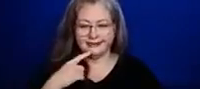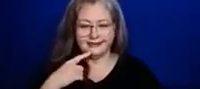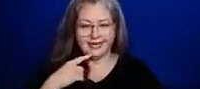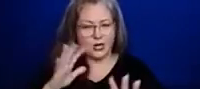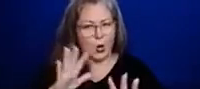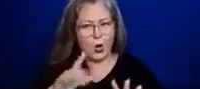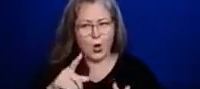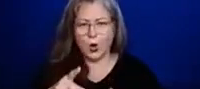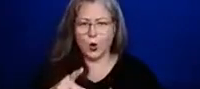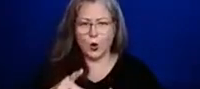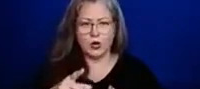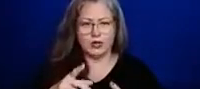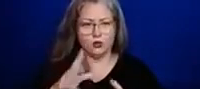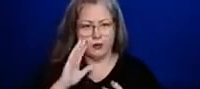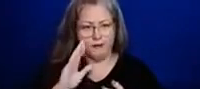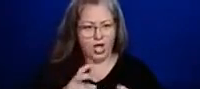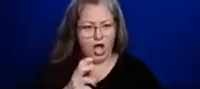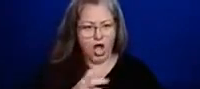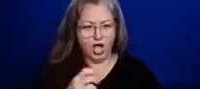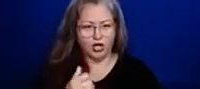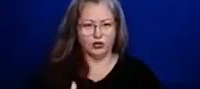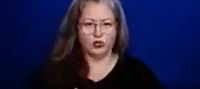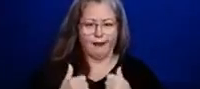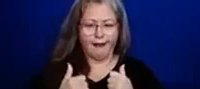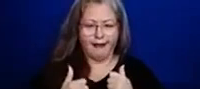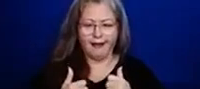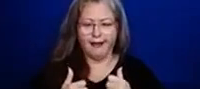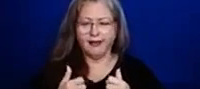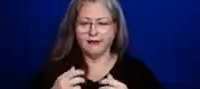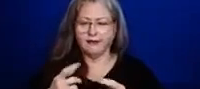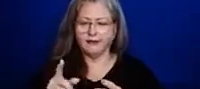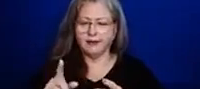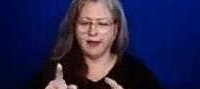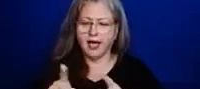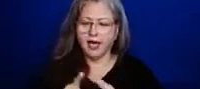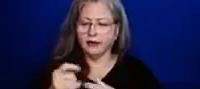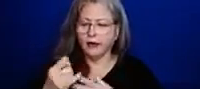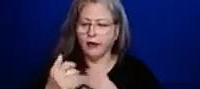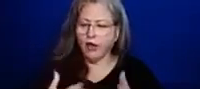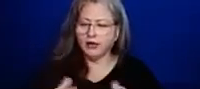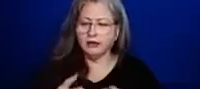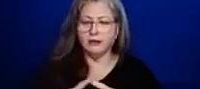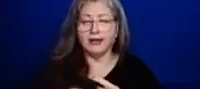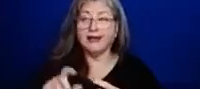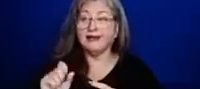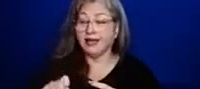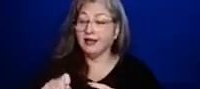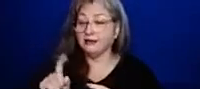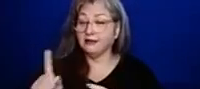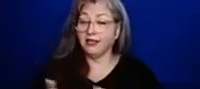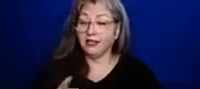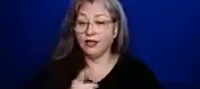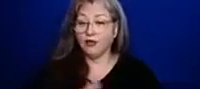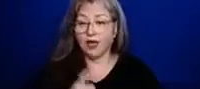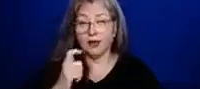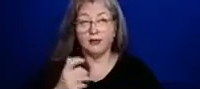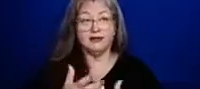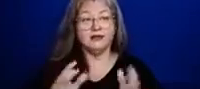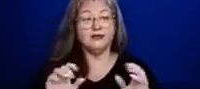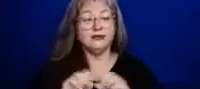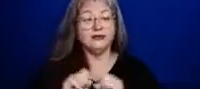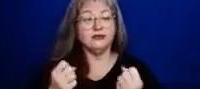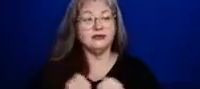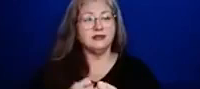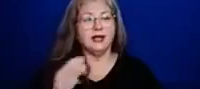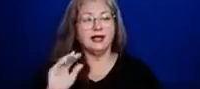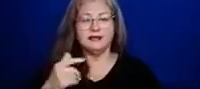was very hard to live out of art. And in a way, of course, they were right, because it's society